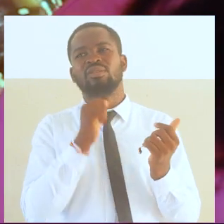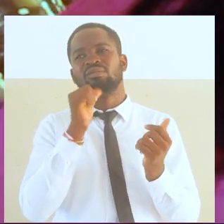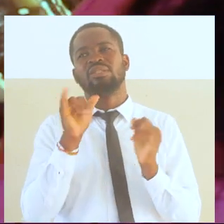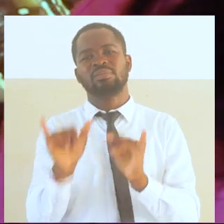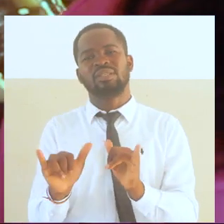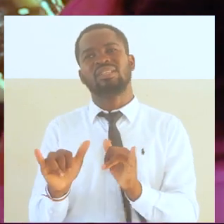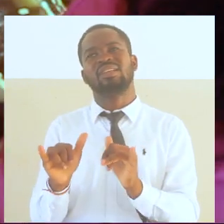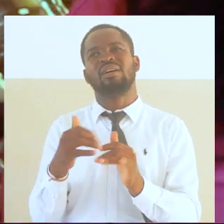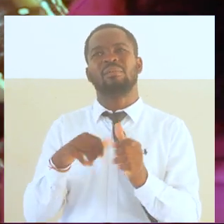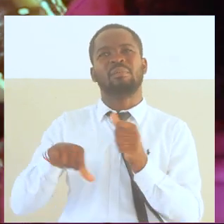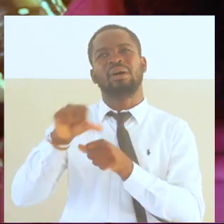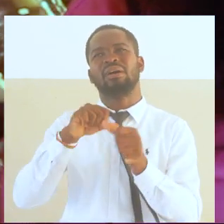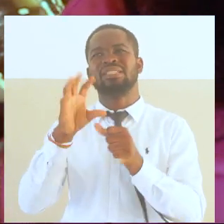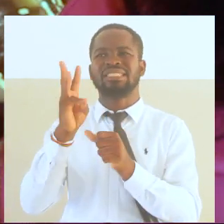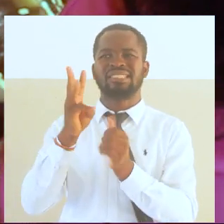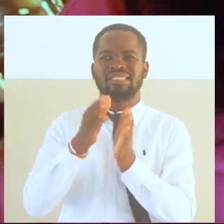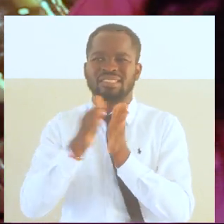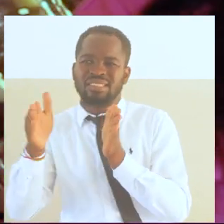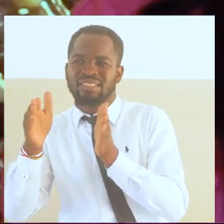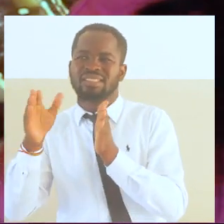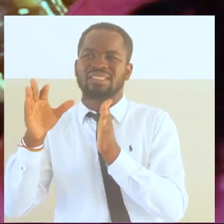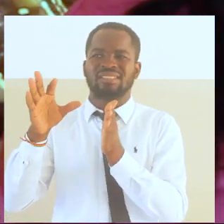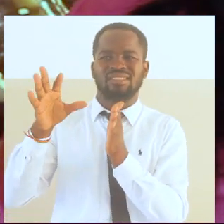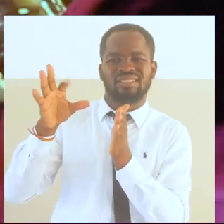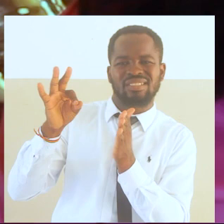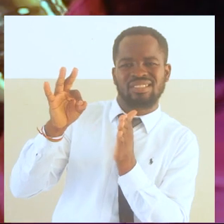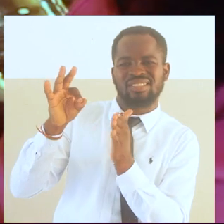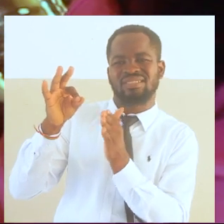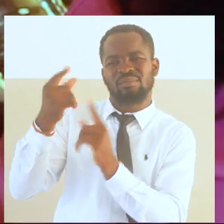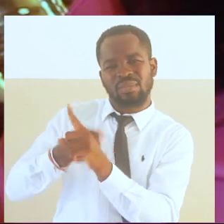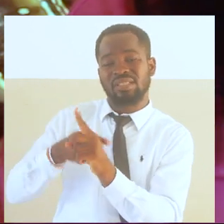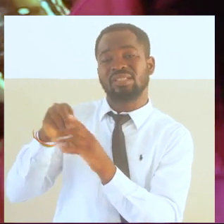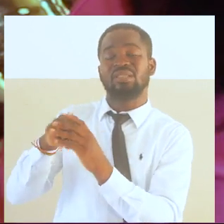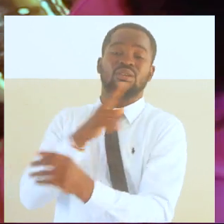remember when I just completed my HND in 2020.